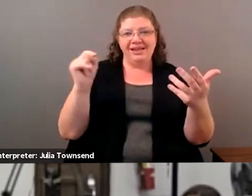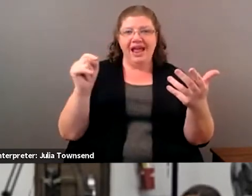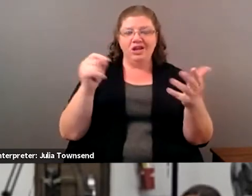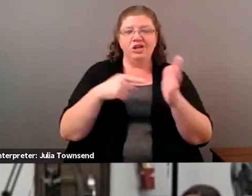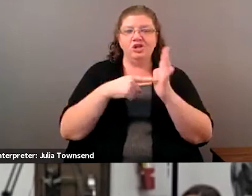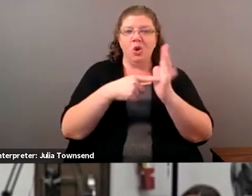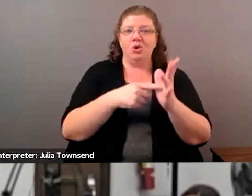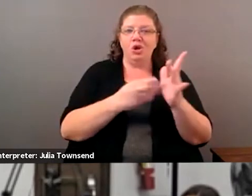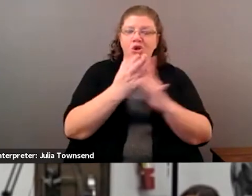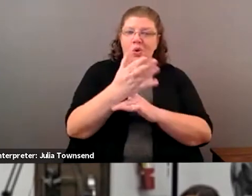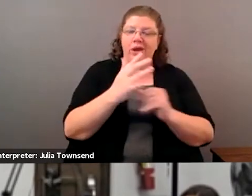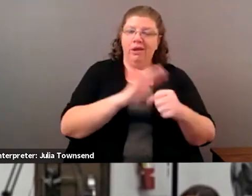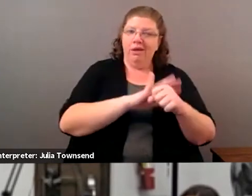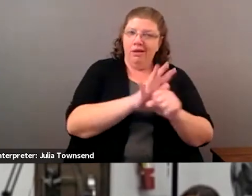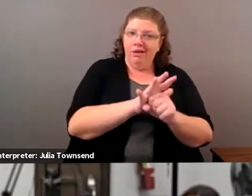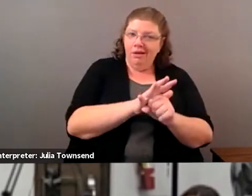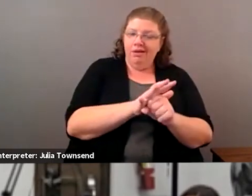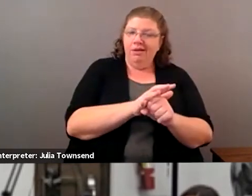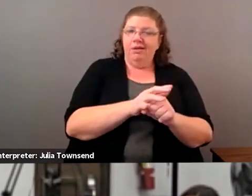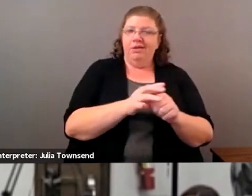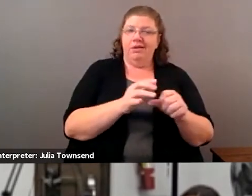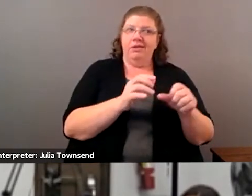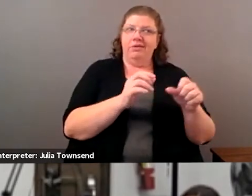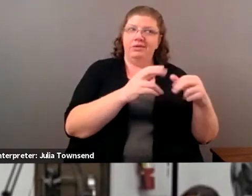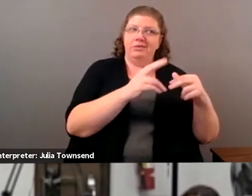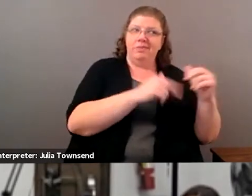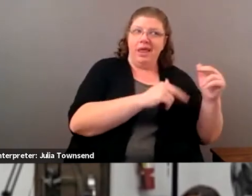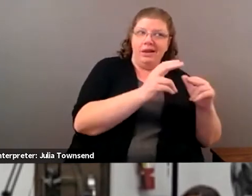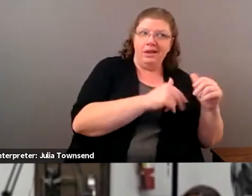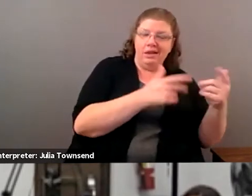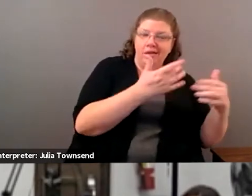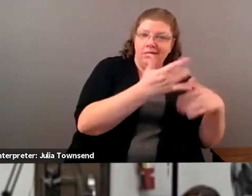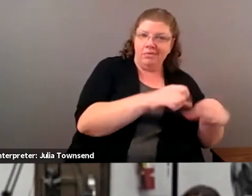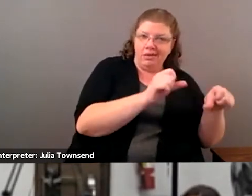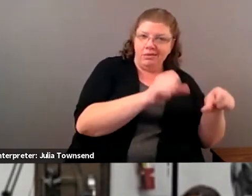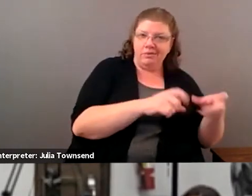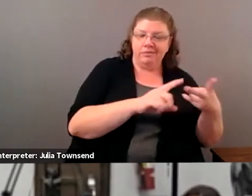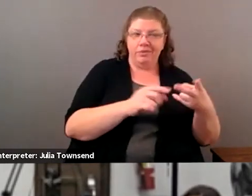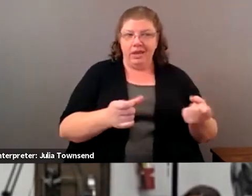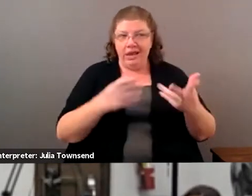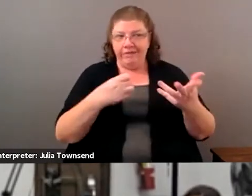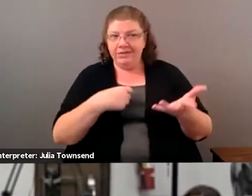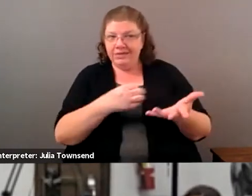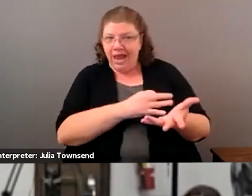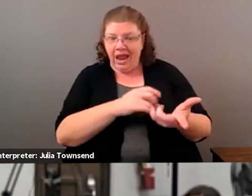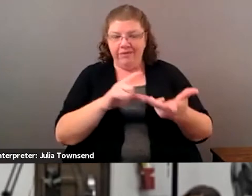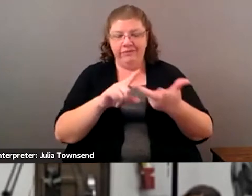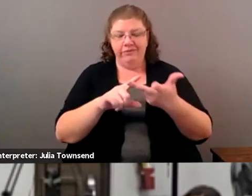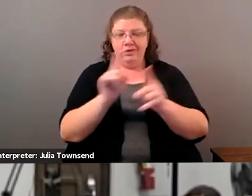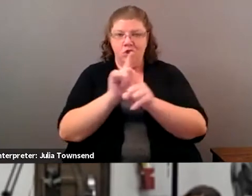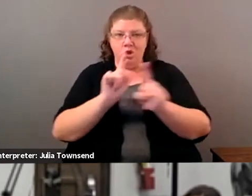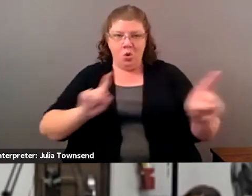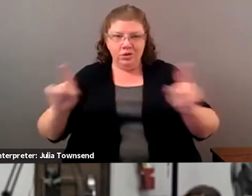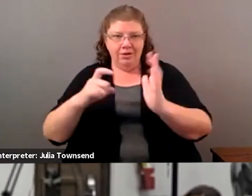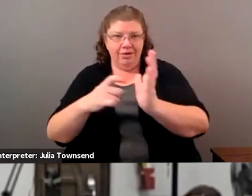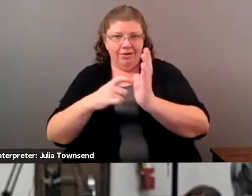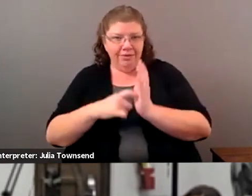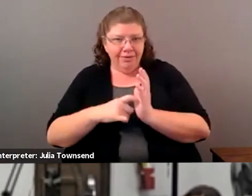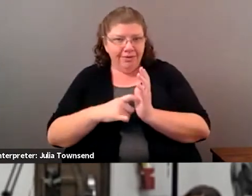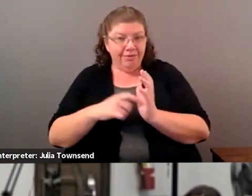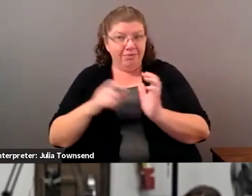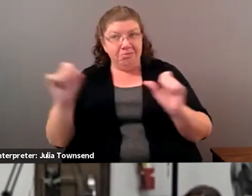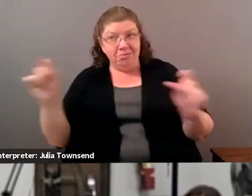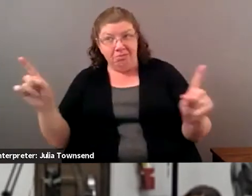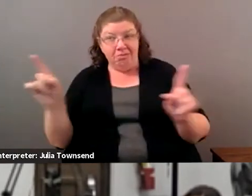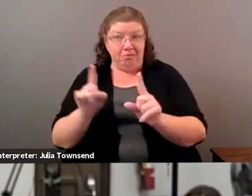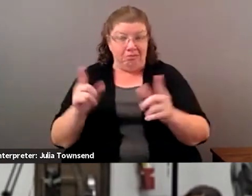reports. Feasibility of space, feasibility of personnel, where we are with social distancing. If we're not, that could be a possibility.